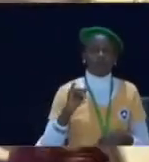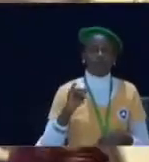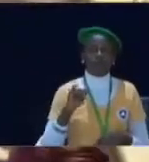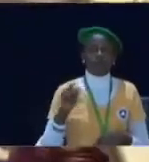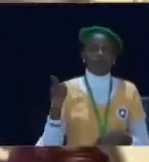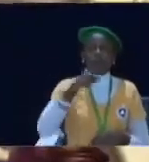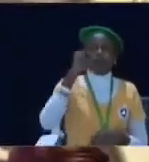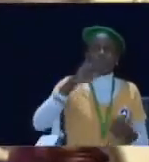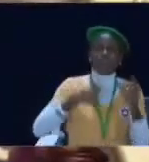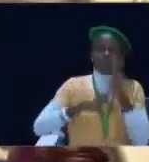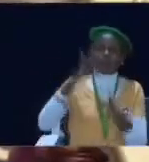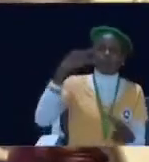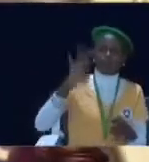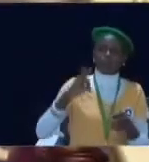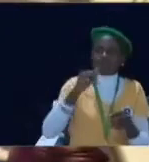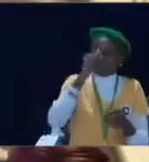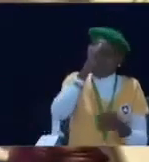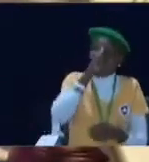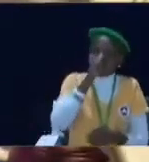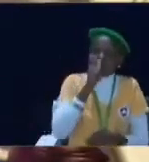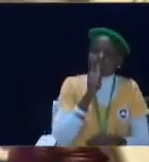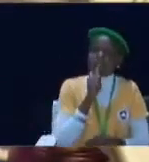you need the spirit of patience.